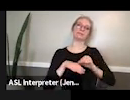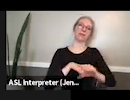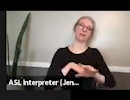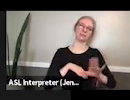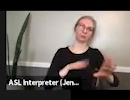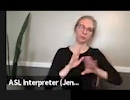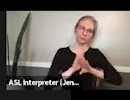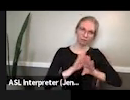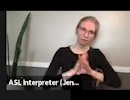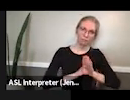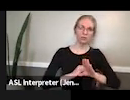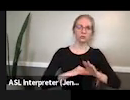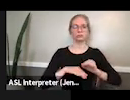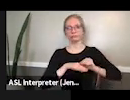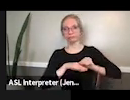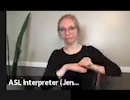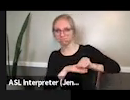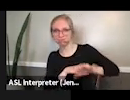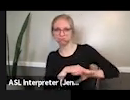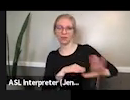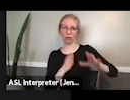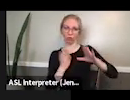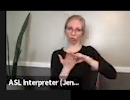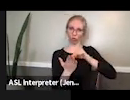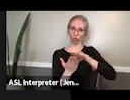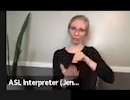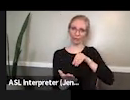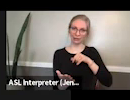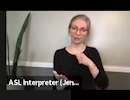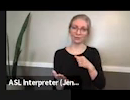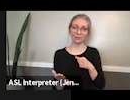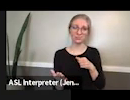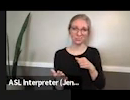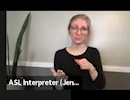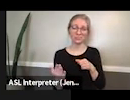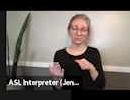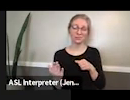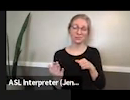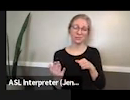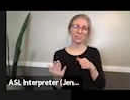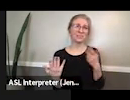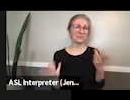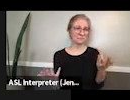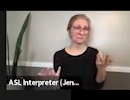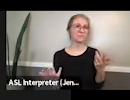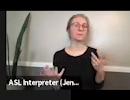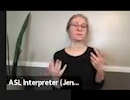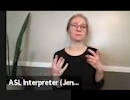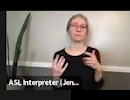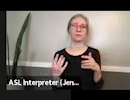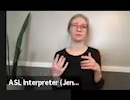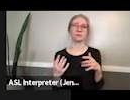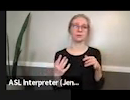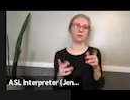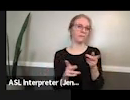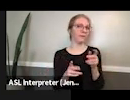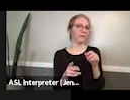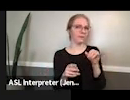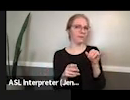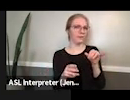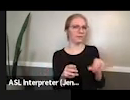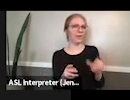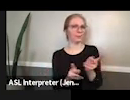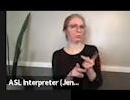exponential effect on learning. They really produce a situation that